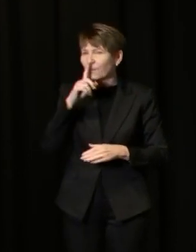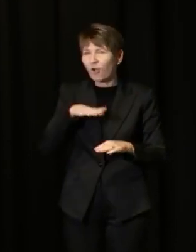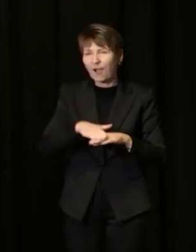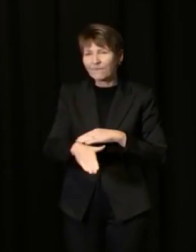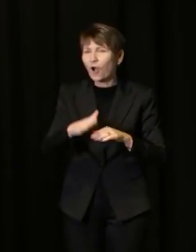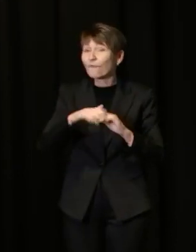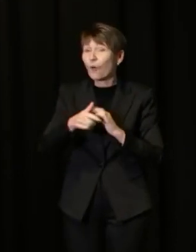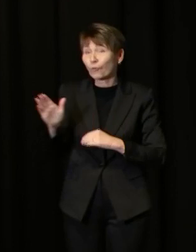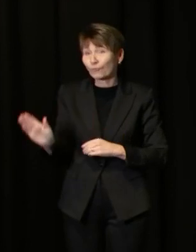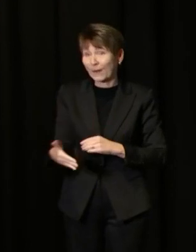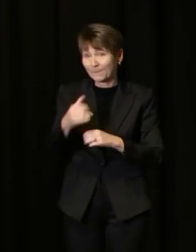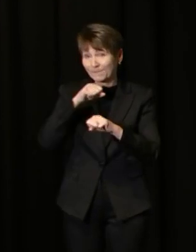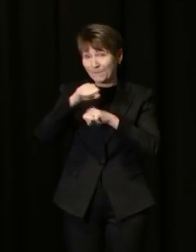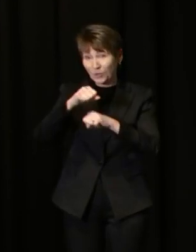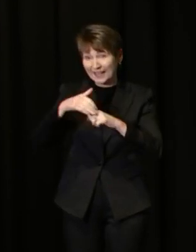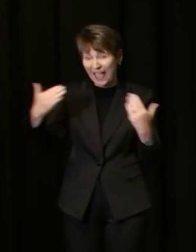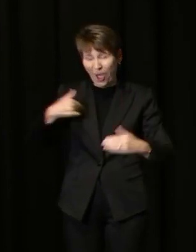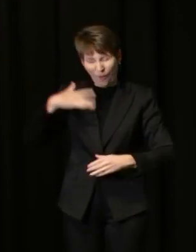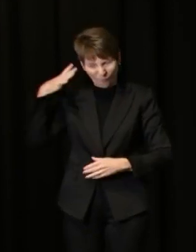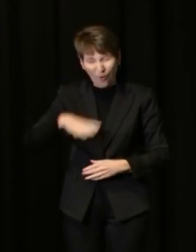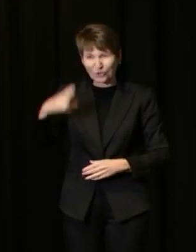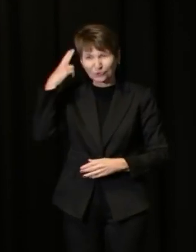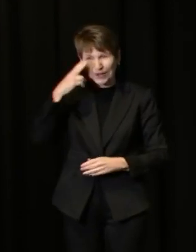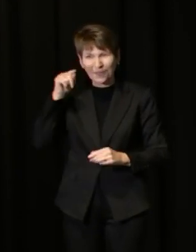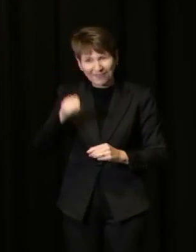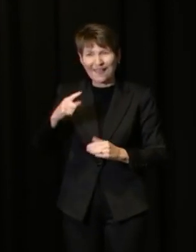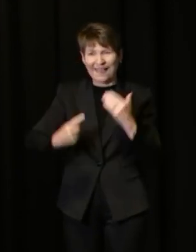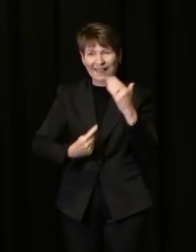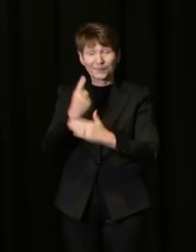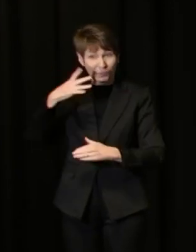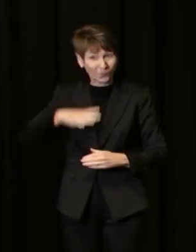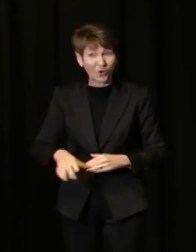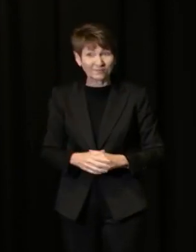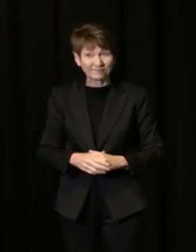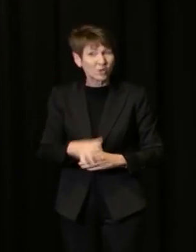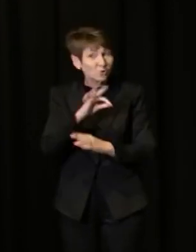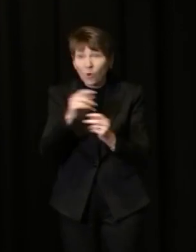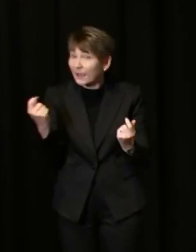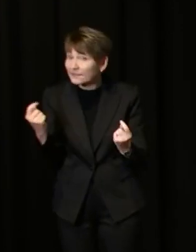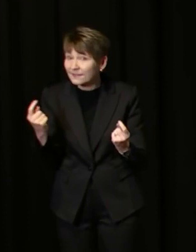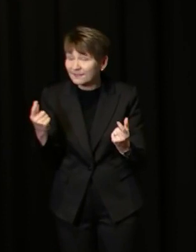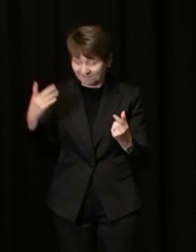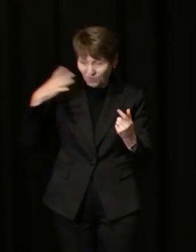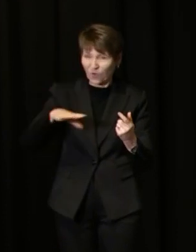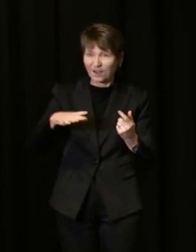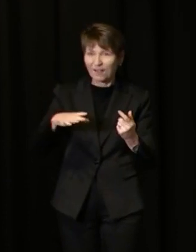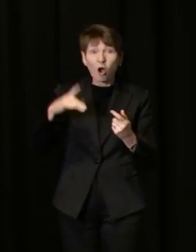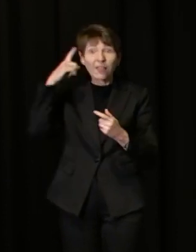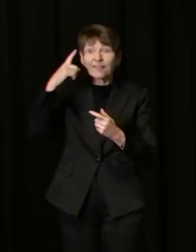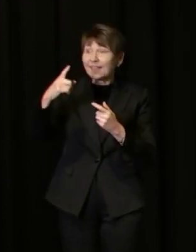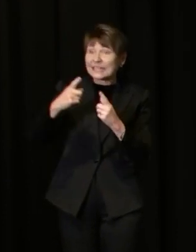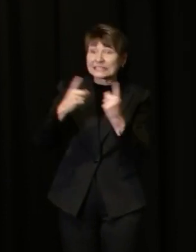day one. That's what I want to see, and we are determined to deliver that. It won't be easy. I think selling the tickets will be pretty